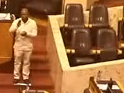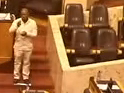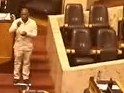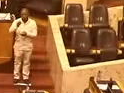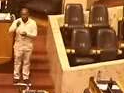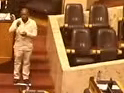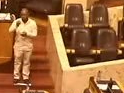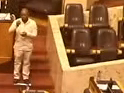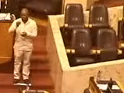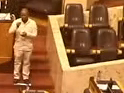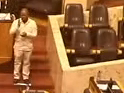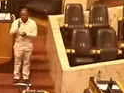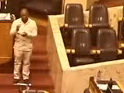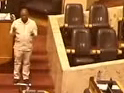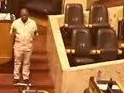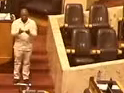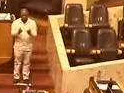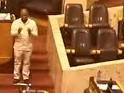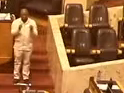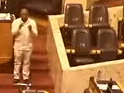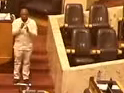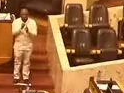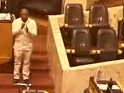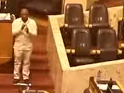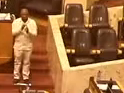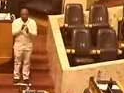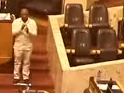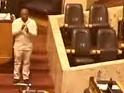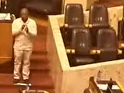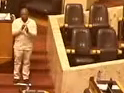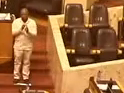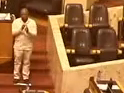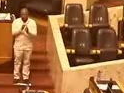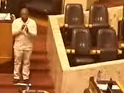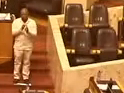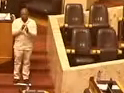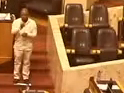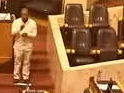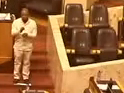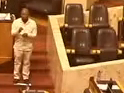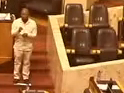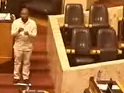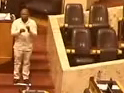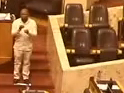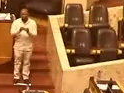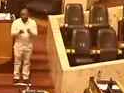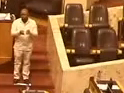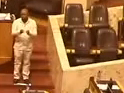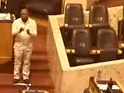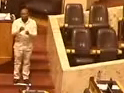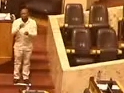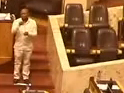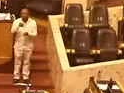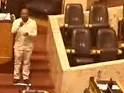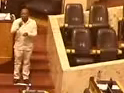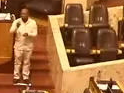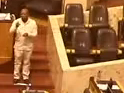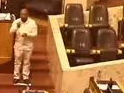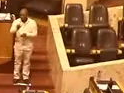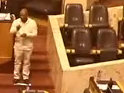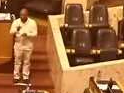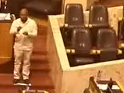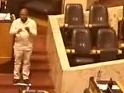contractor on the 22nd of June. Rehabilitation of road P117 from Ottosdal to P13